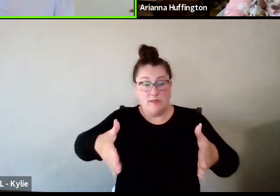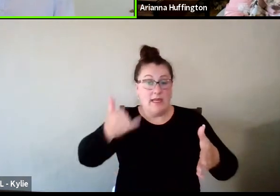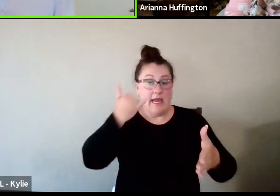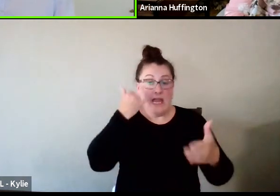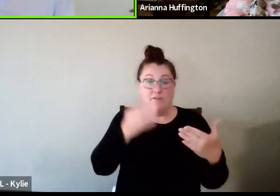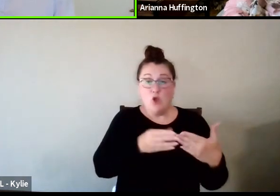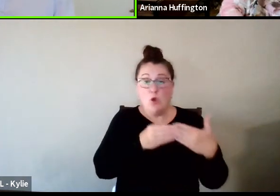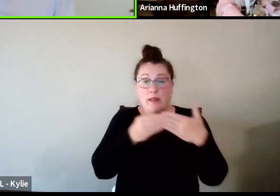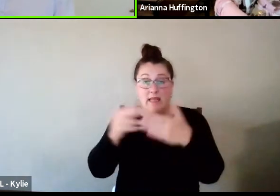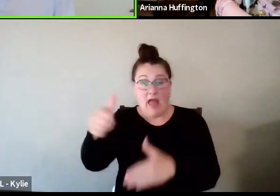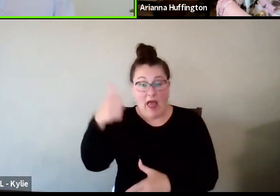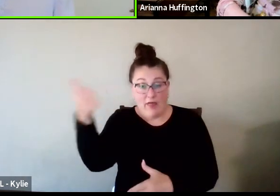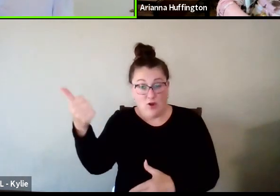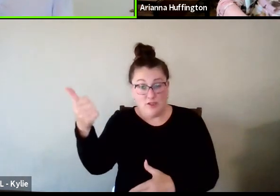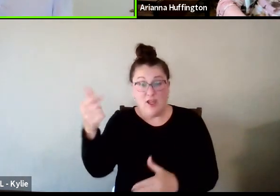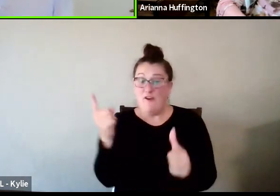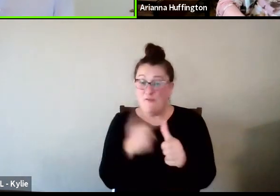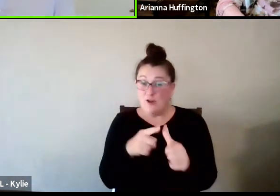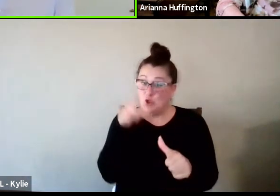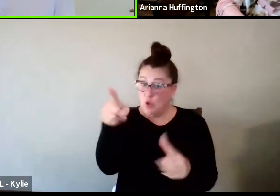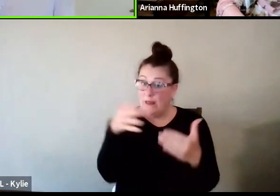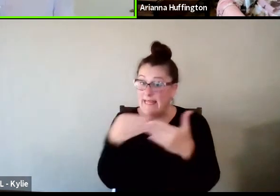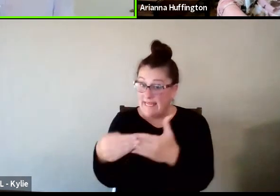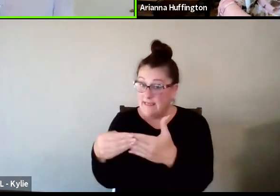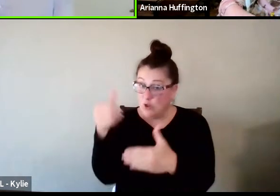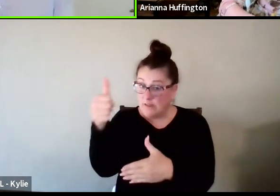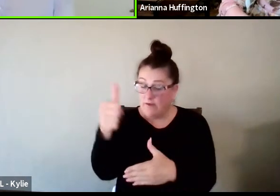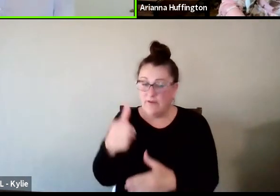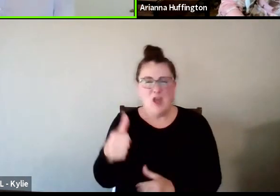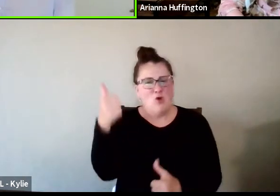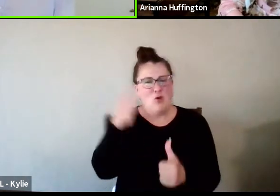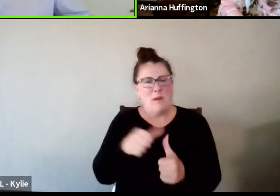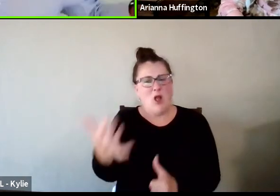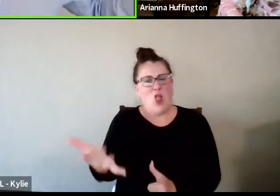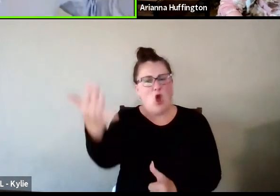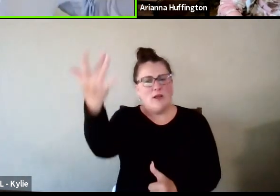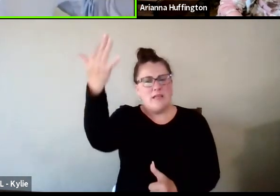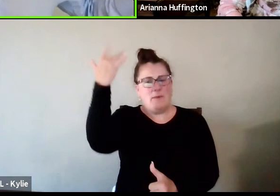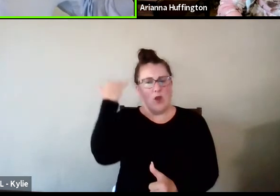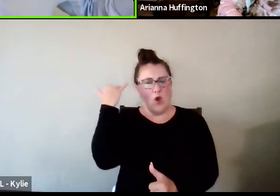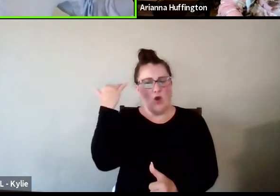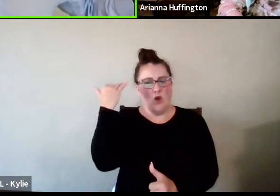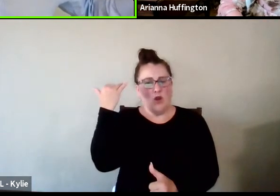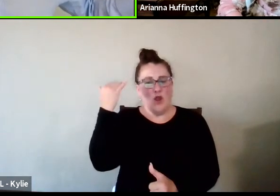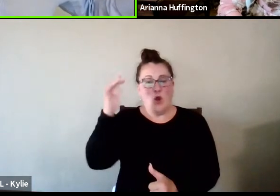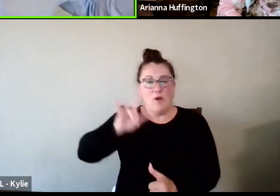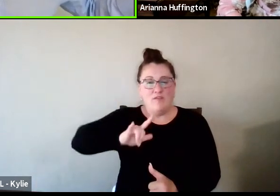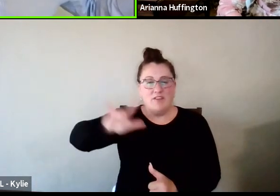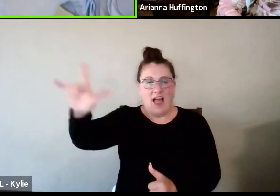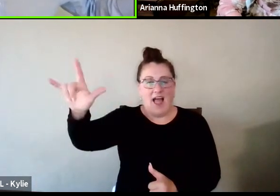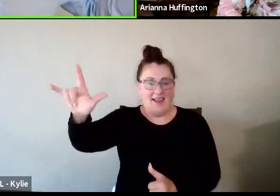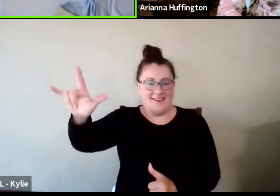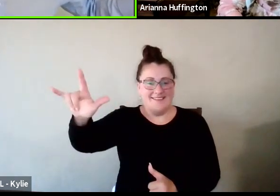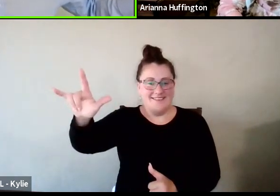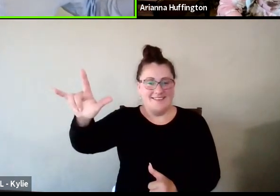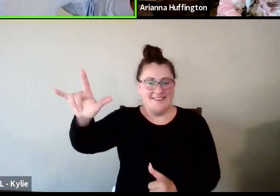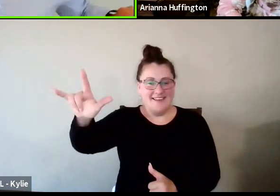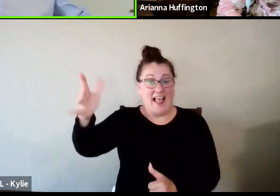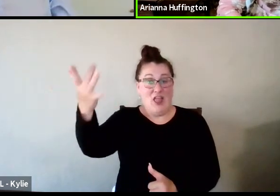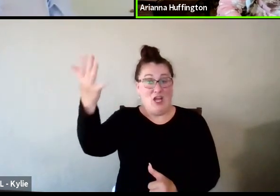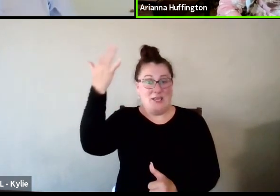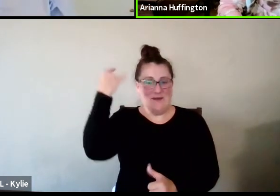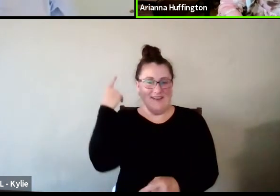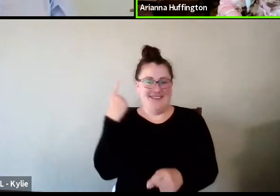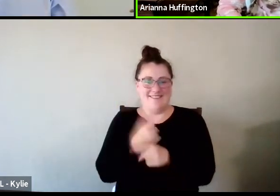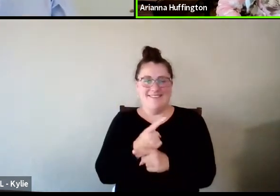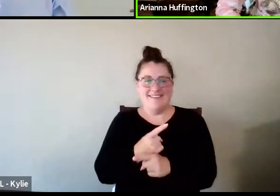you need to lead yourself first. So remember, Arianna, a long time ago, when we were flying on airplanes, that was a long time ago,